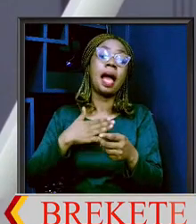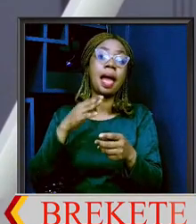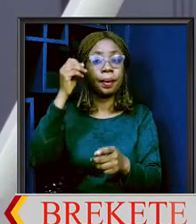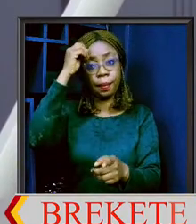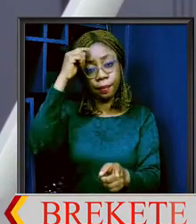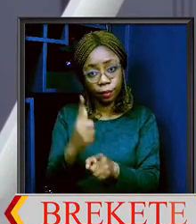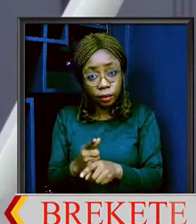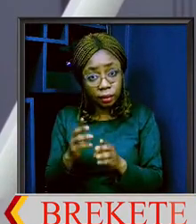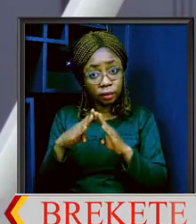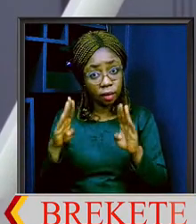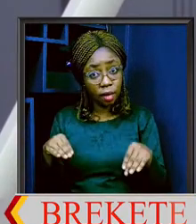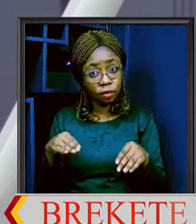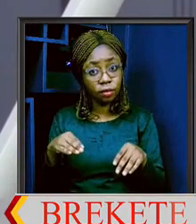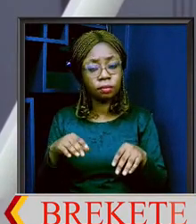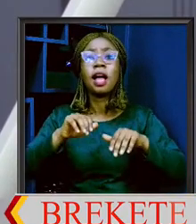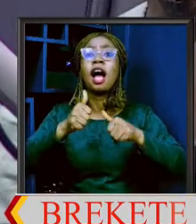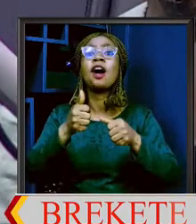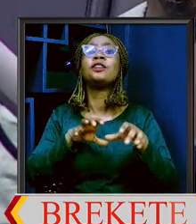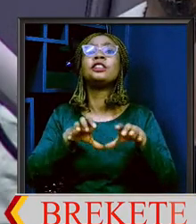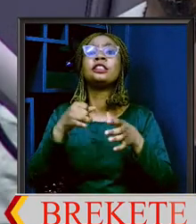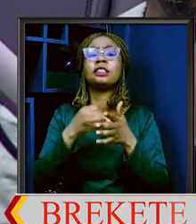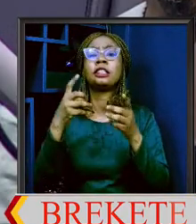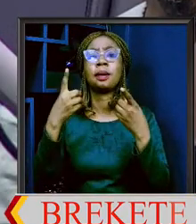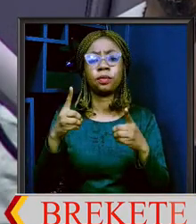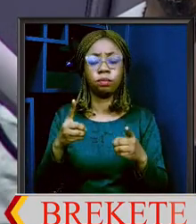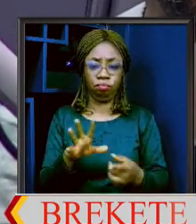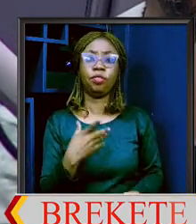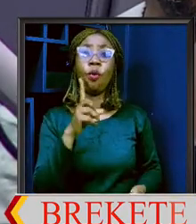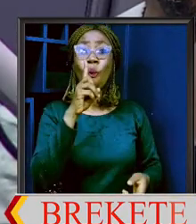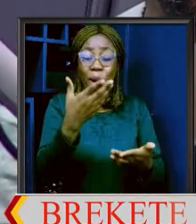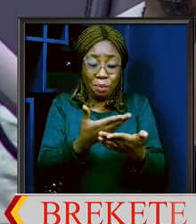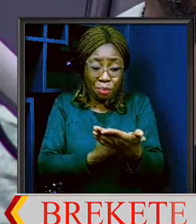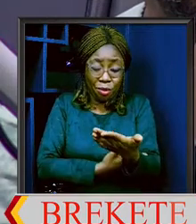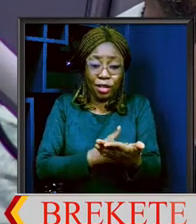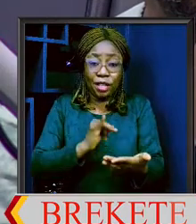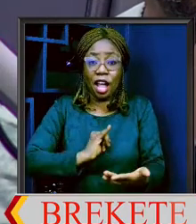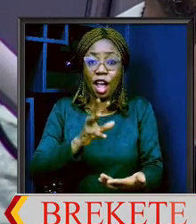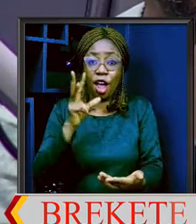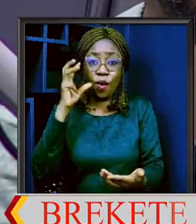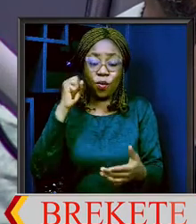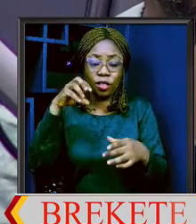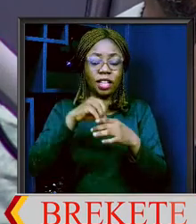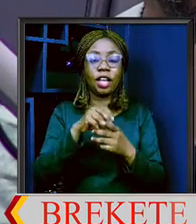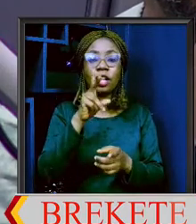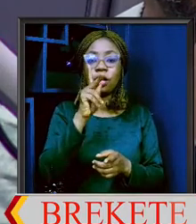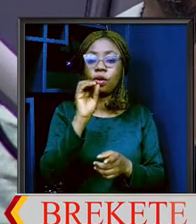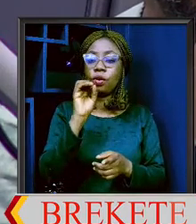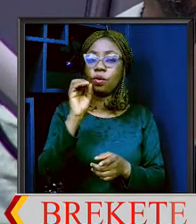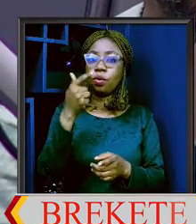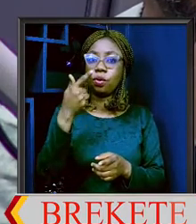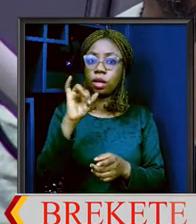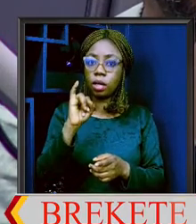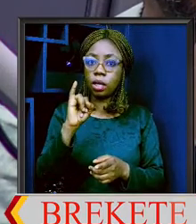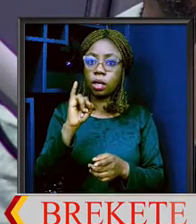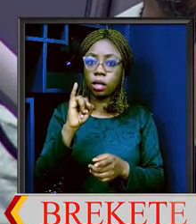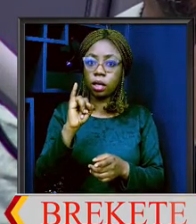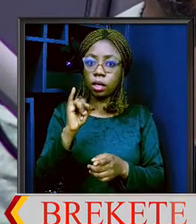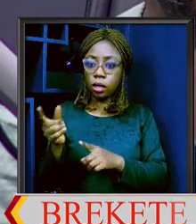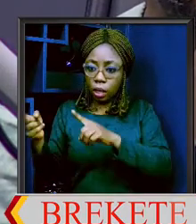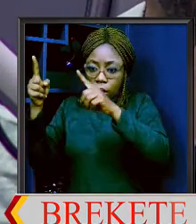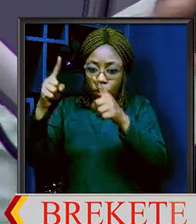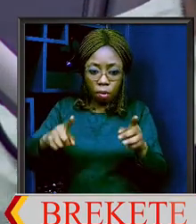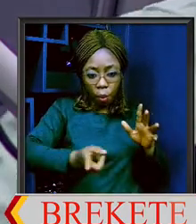they eject you they they came one morning like this I was I was even in ki when they came and drove my family